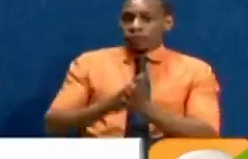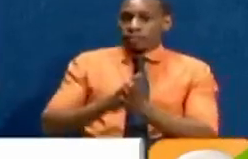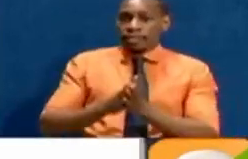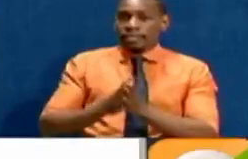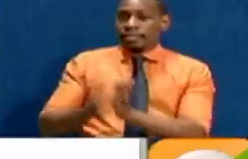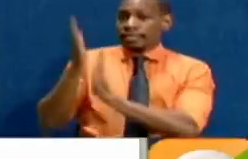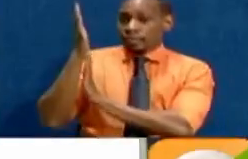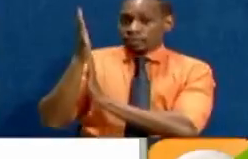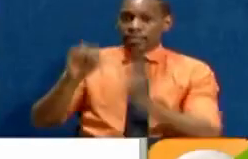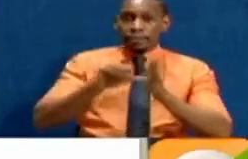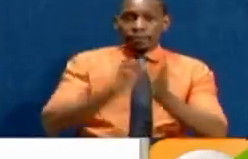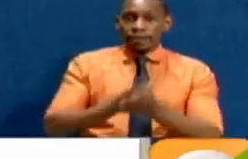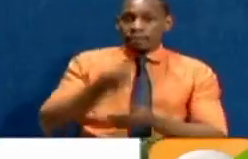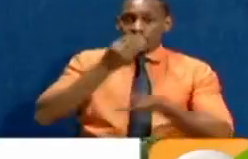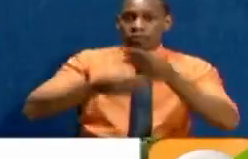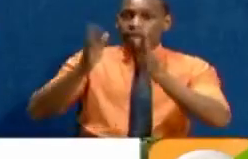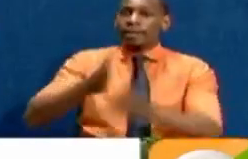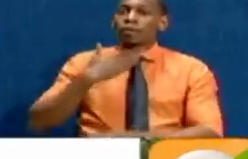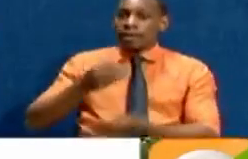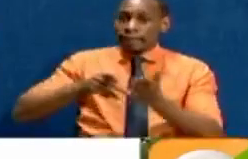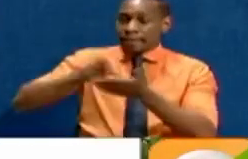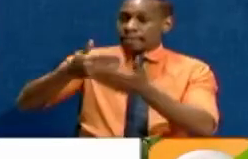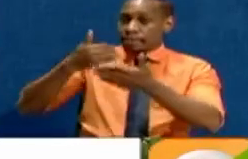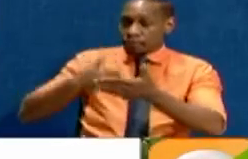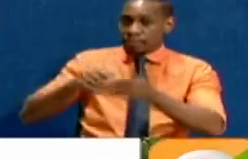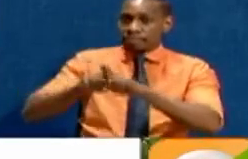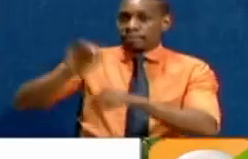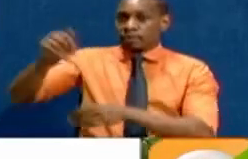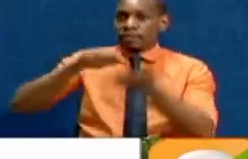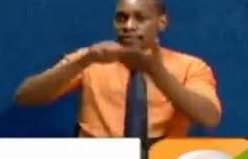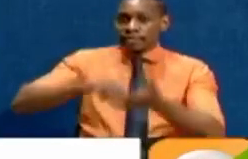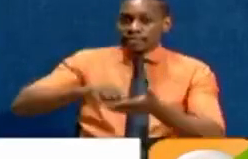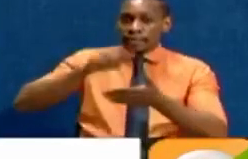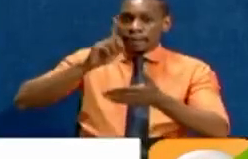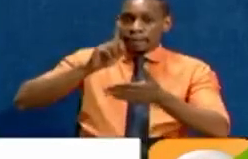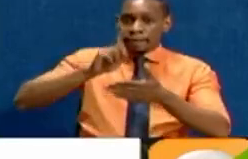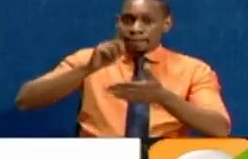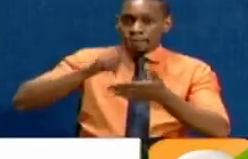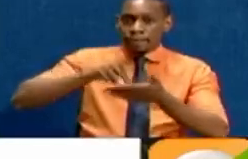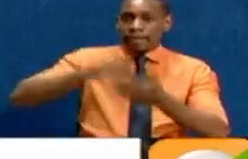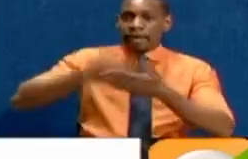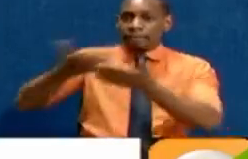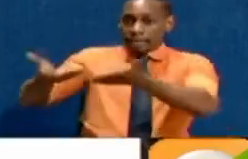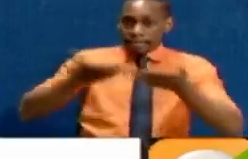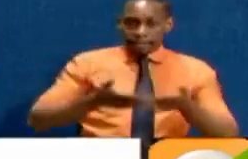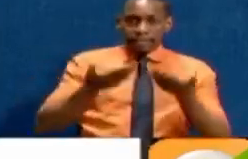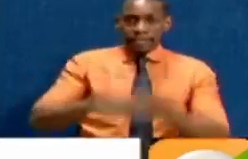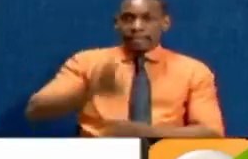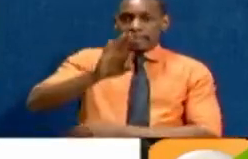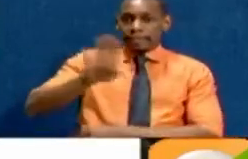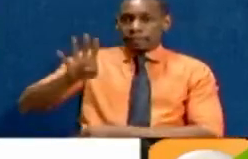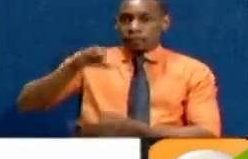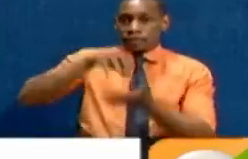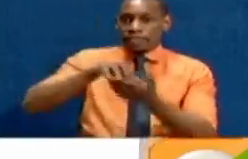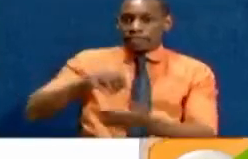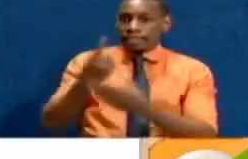at the facility. Food suppliers demand to be paid upfront, while the county insists on paying after delivery. Currently, there are 34 cases